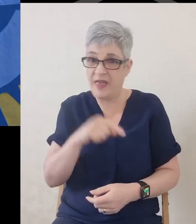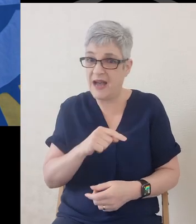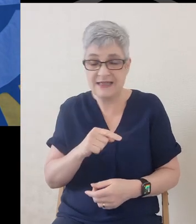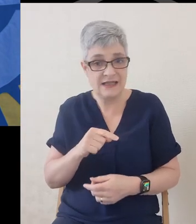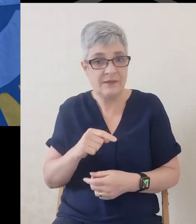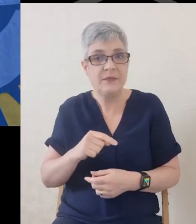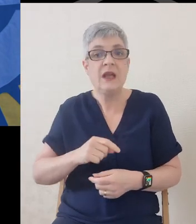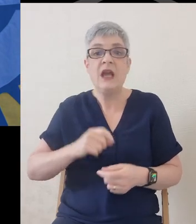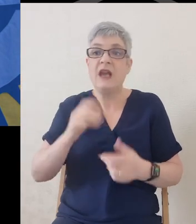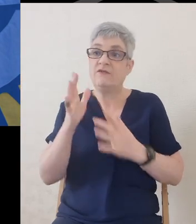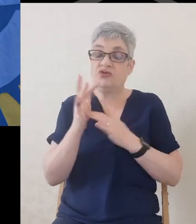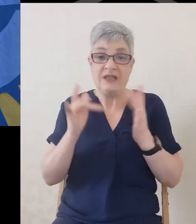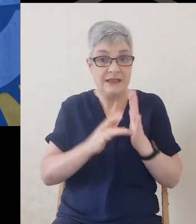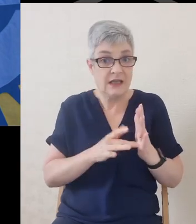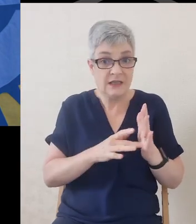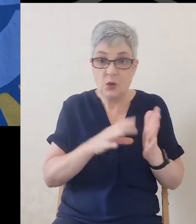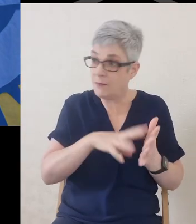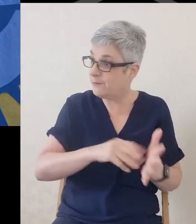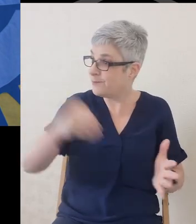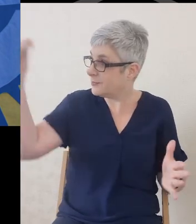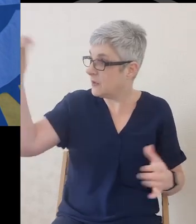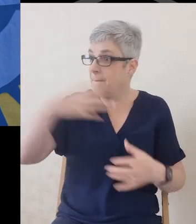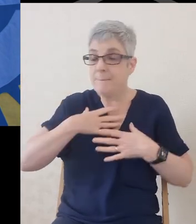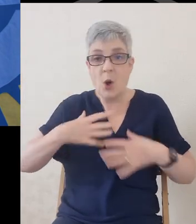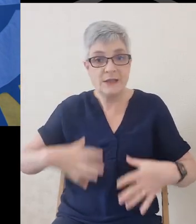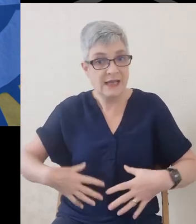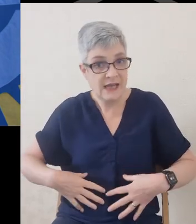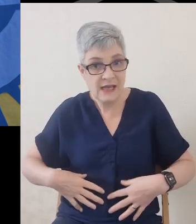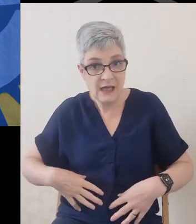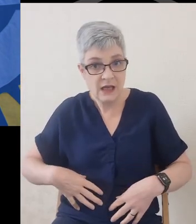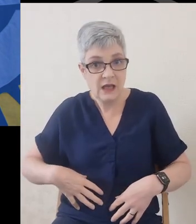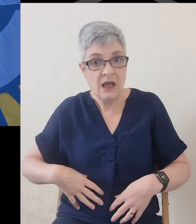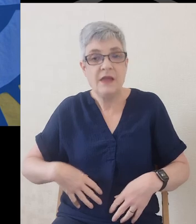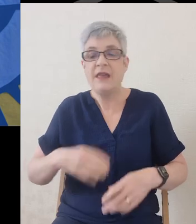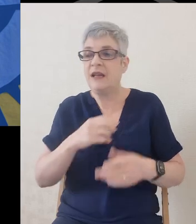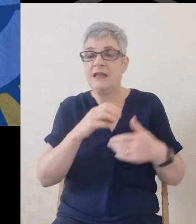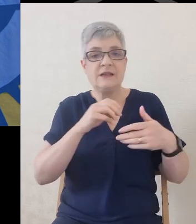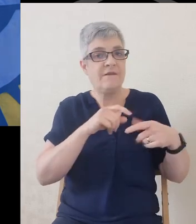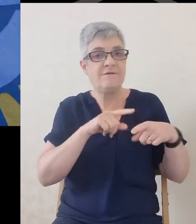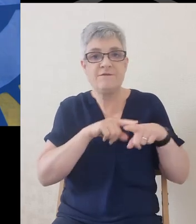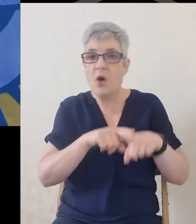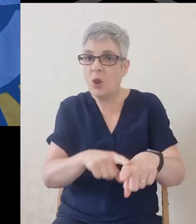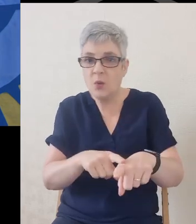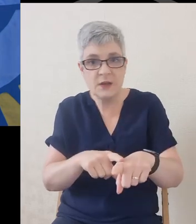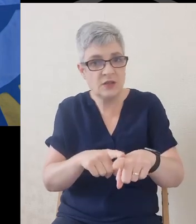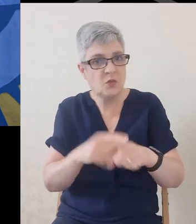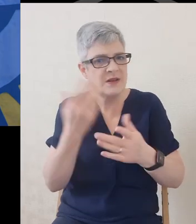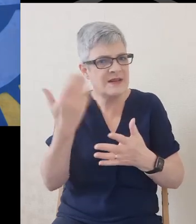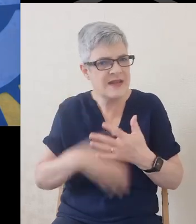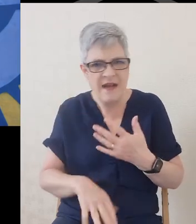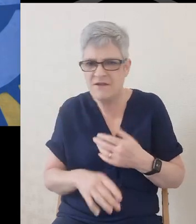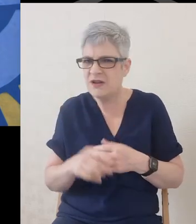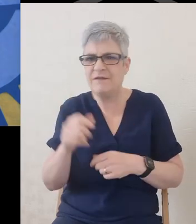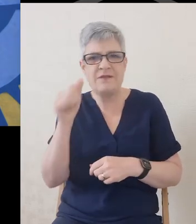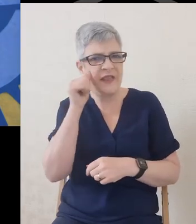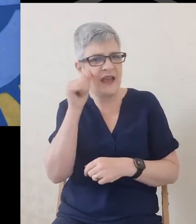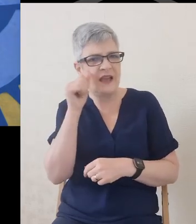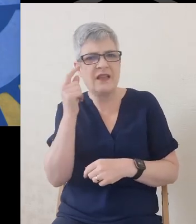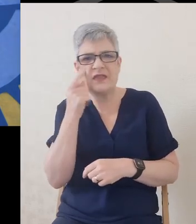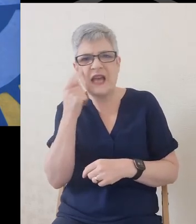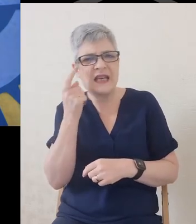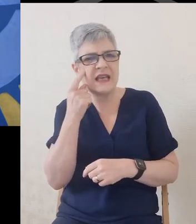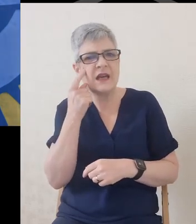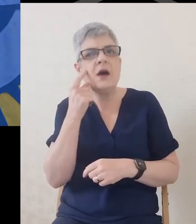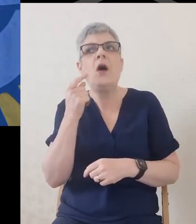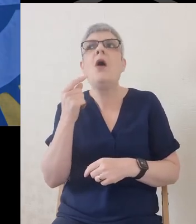specifically removed in bodily form, it would never have occurred to his followers that they were Christ's eyes to look in compassion